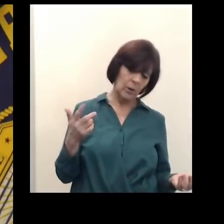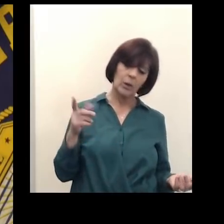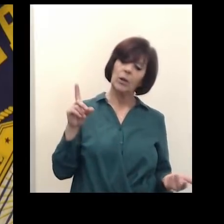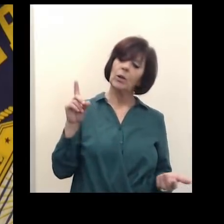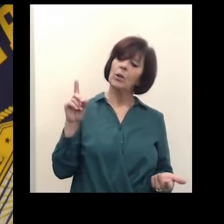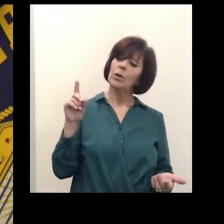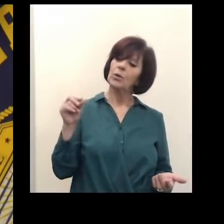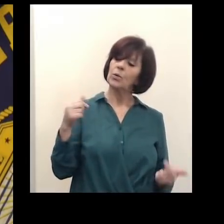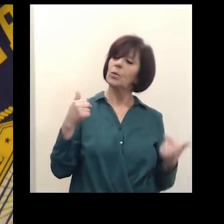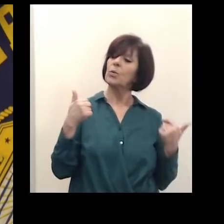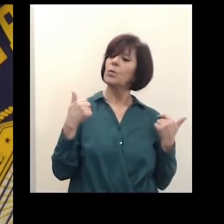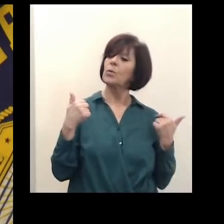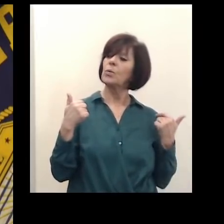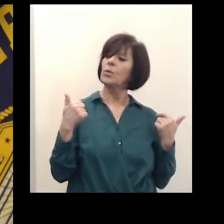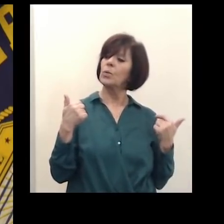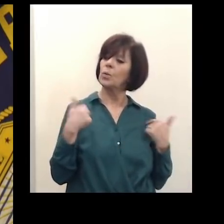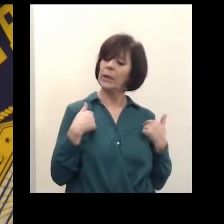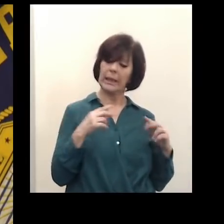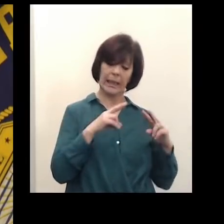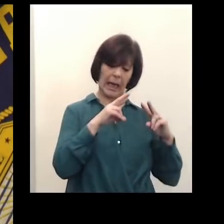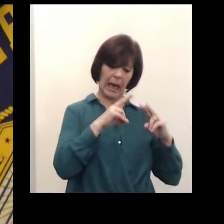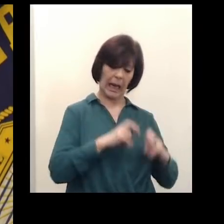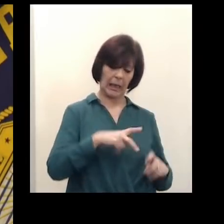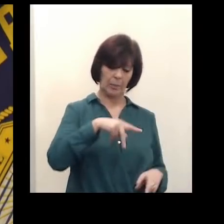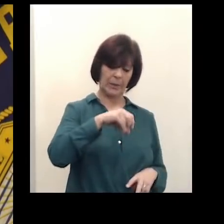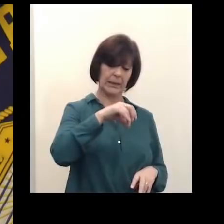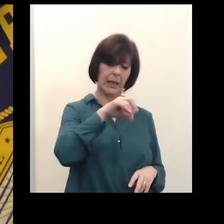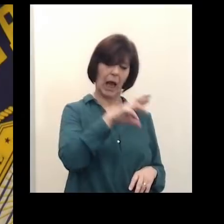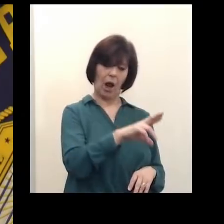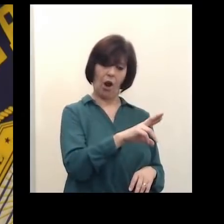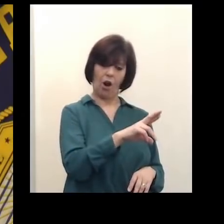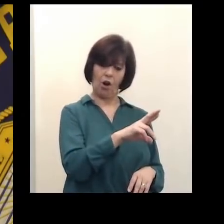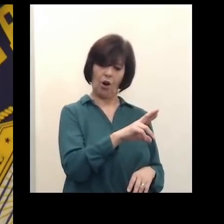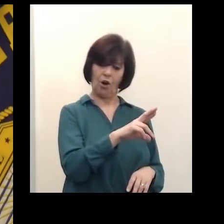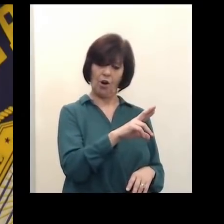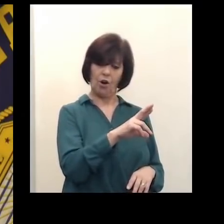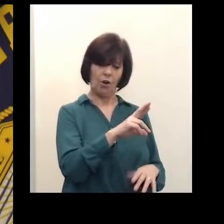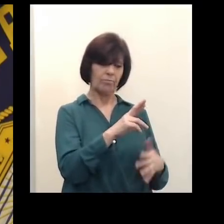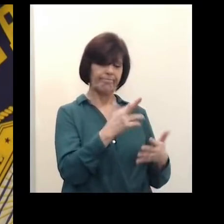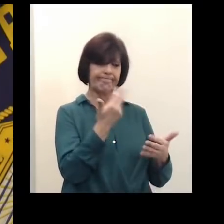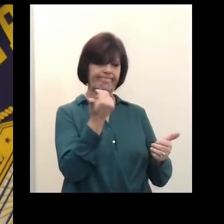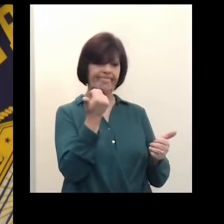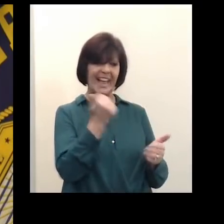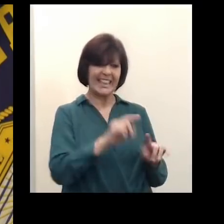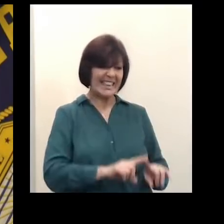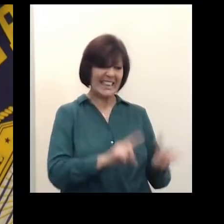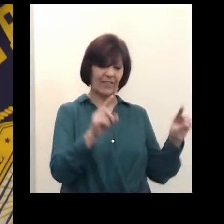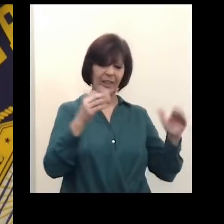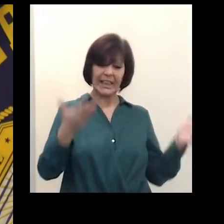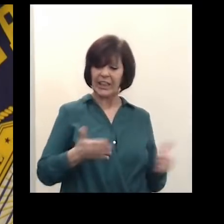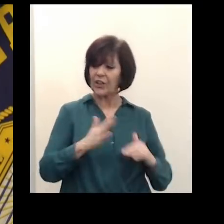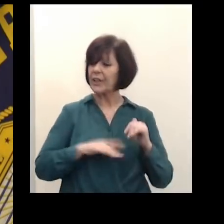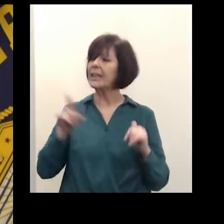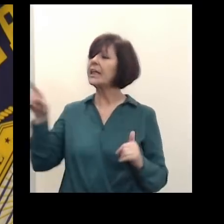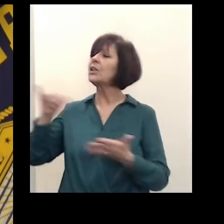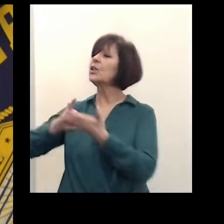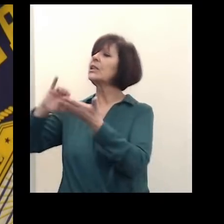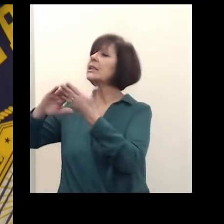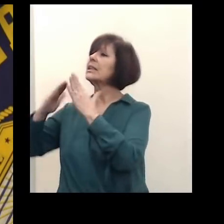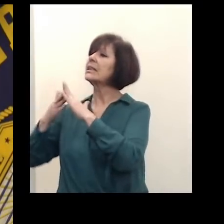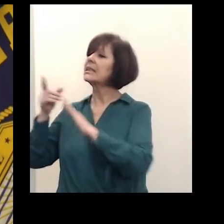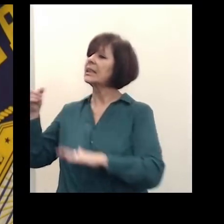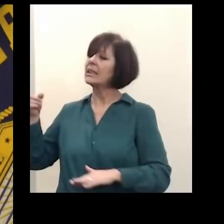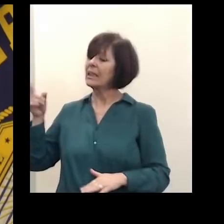tests in terms of cycle thresholds or anything like that any different here? And might that explain why we're